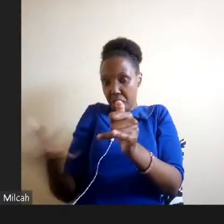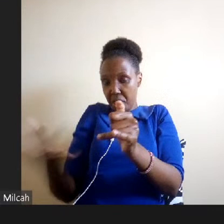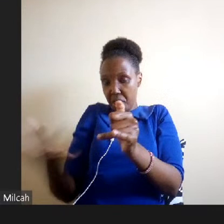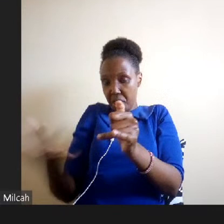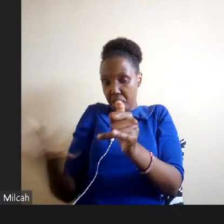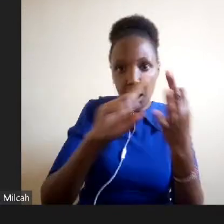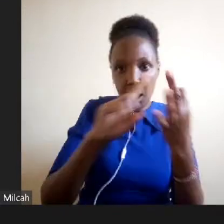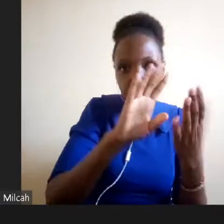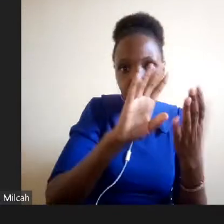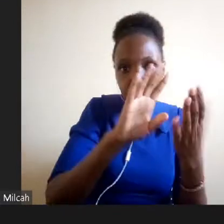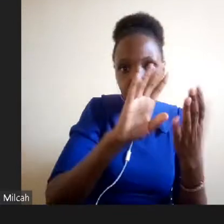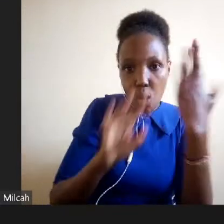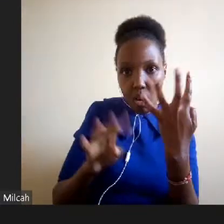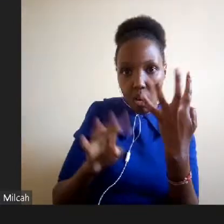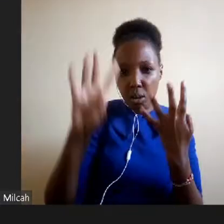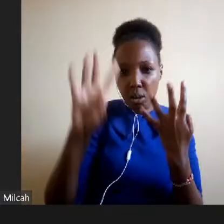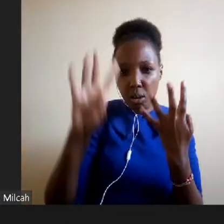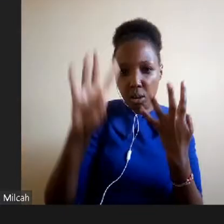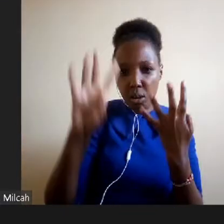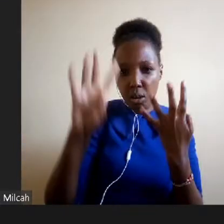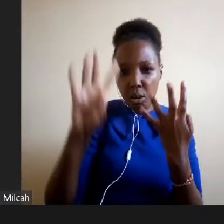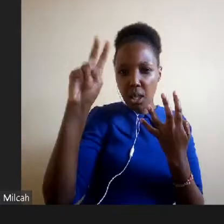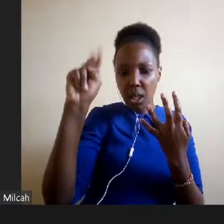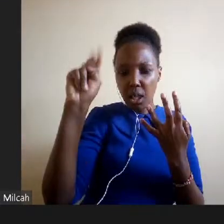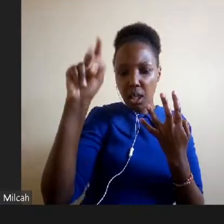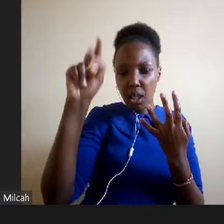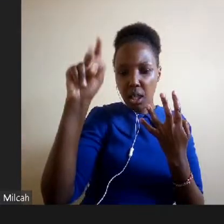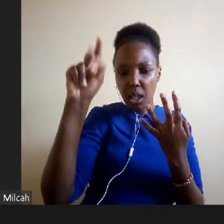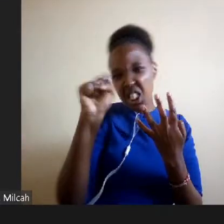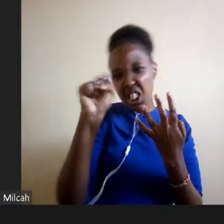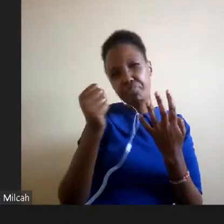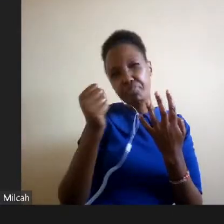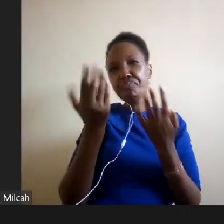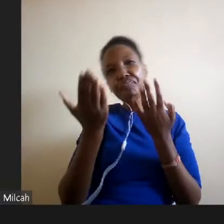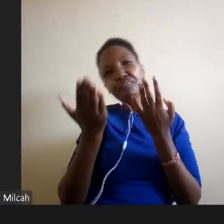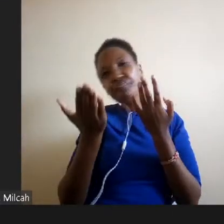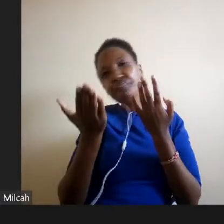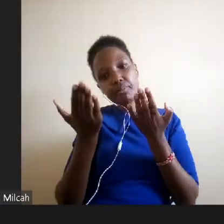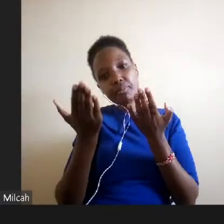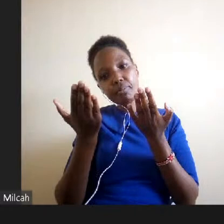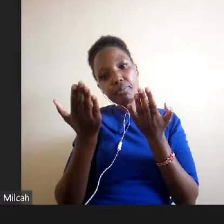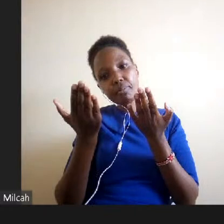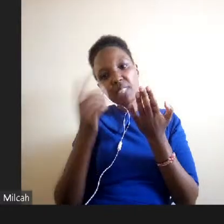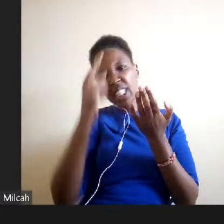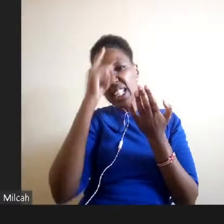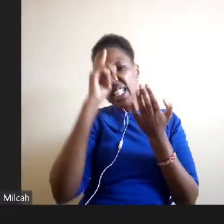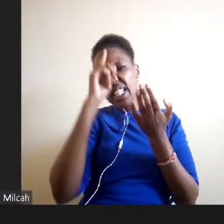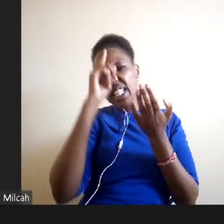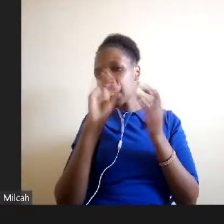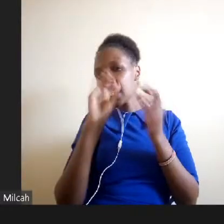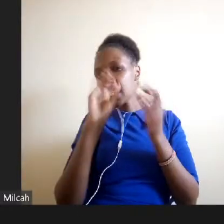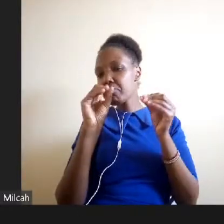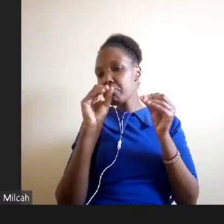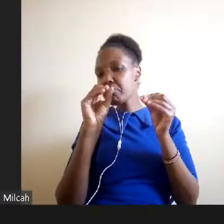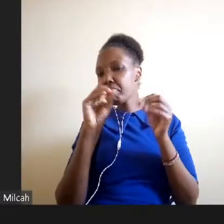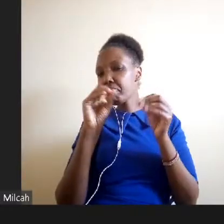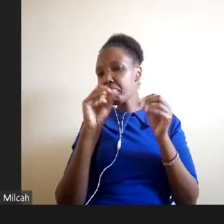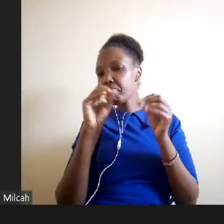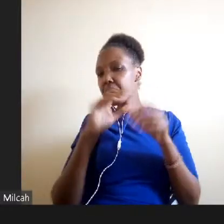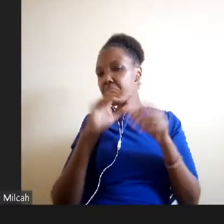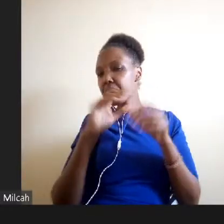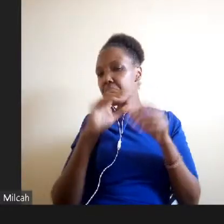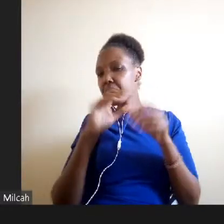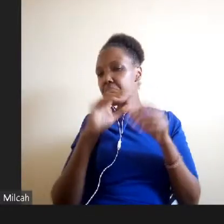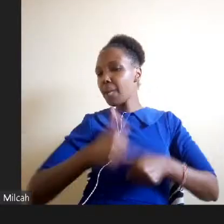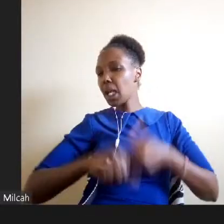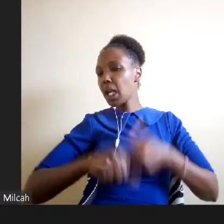bans. It might not be very serious. They're just like playful teasing. And I think if I may use a term that we used to use when I